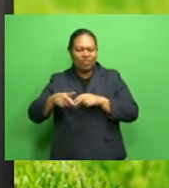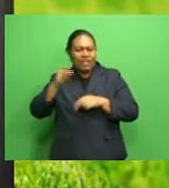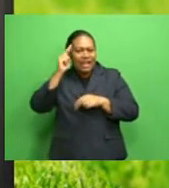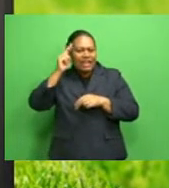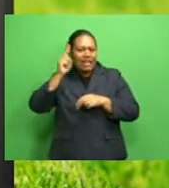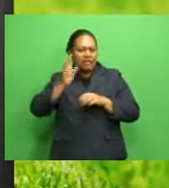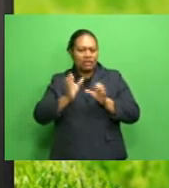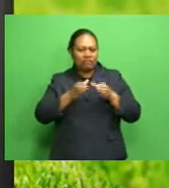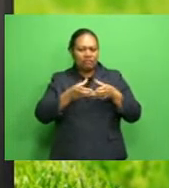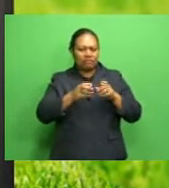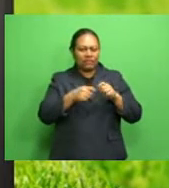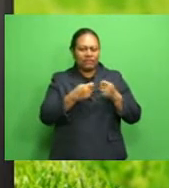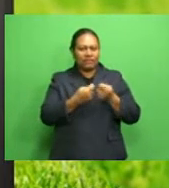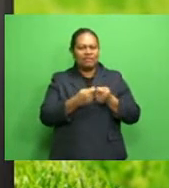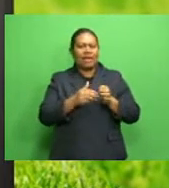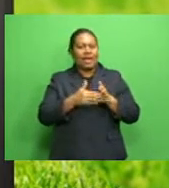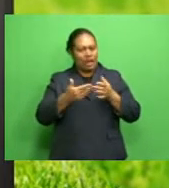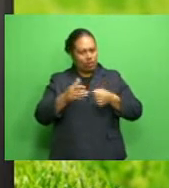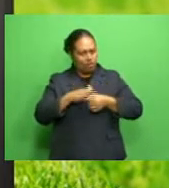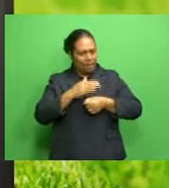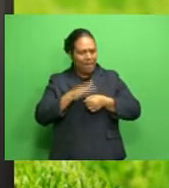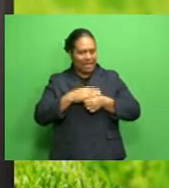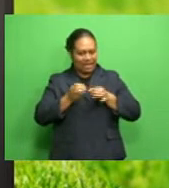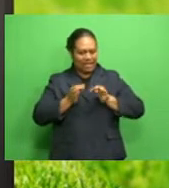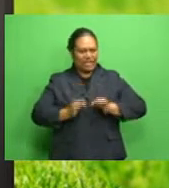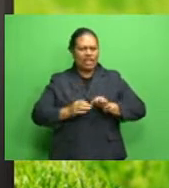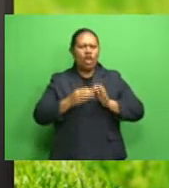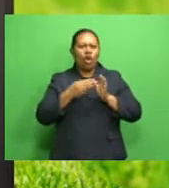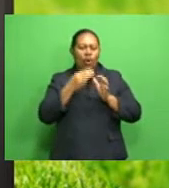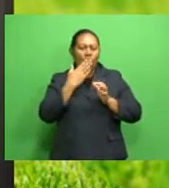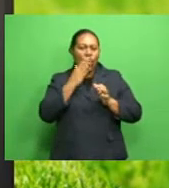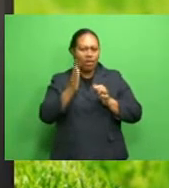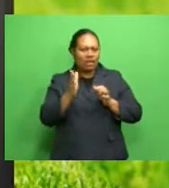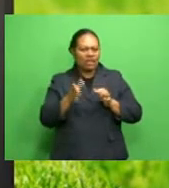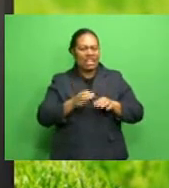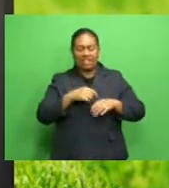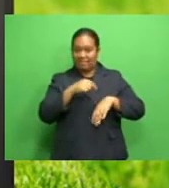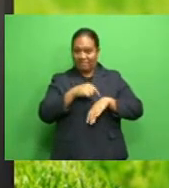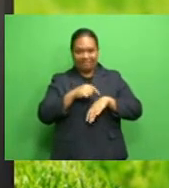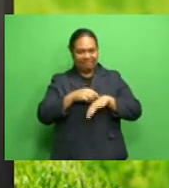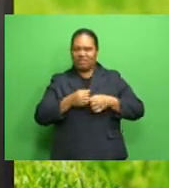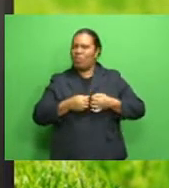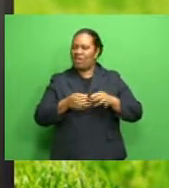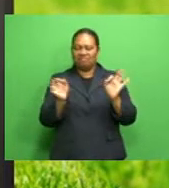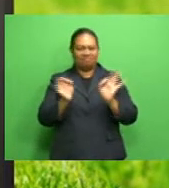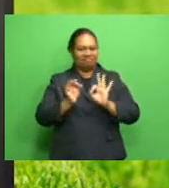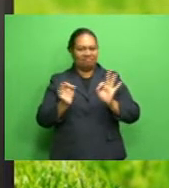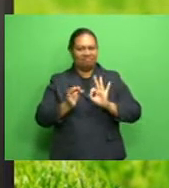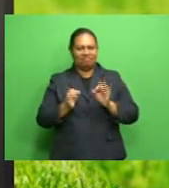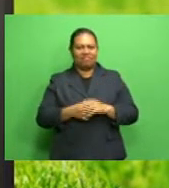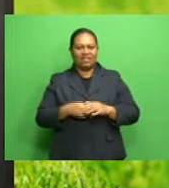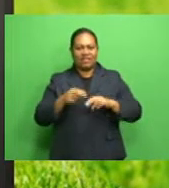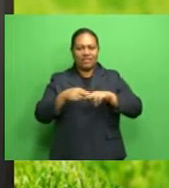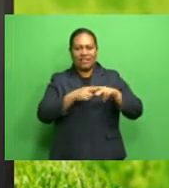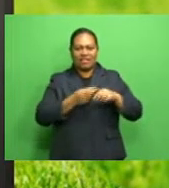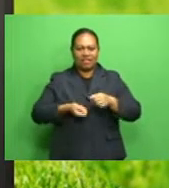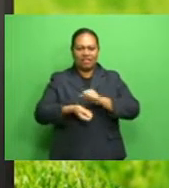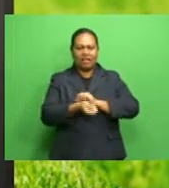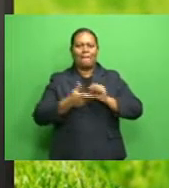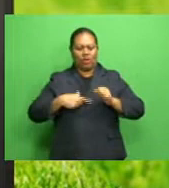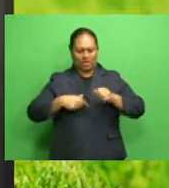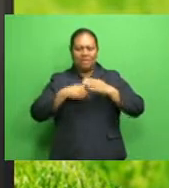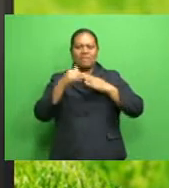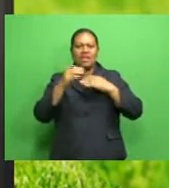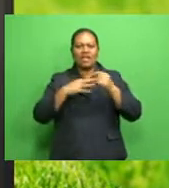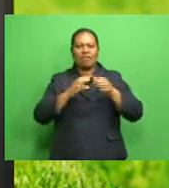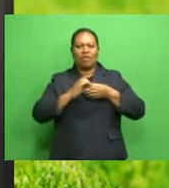International Cricket Council will make its decision in August, but Cricket Fiji is not wasting time with the T10 best serving as a build-up to the event.